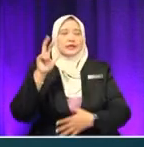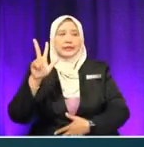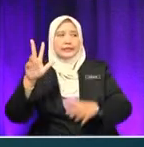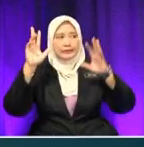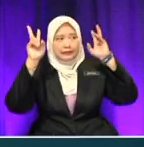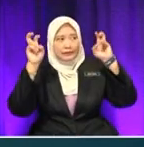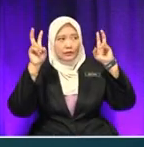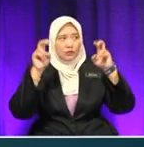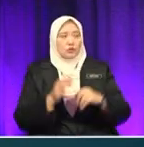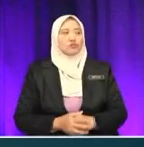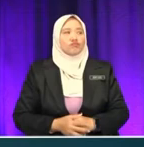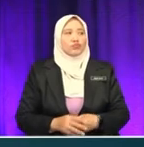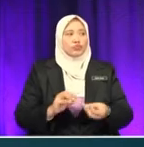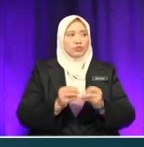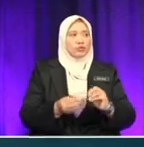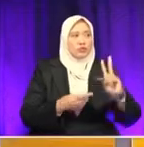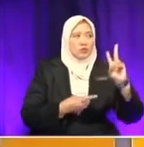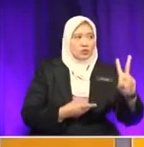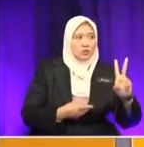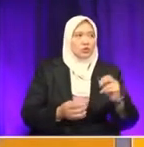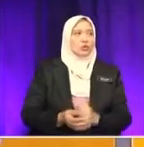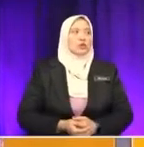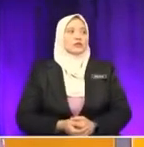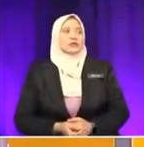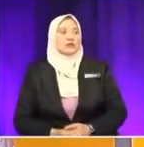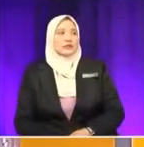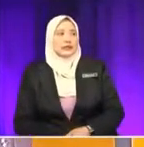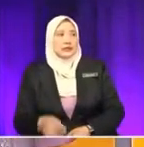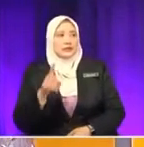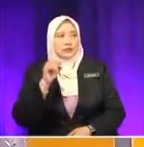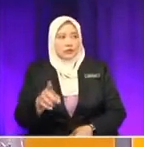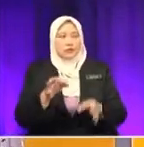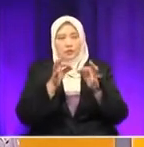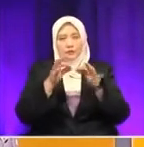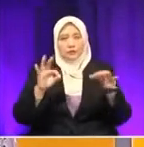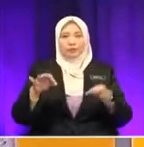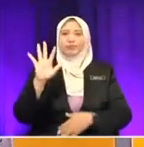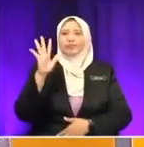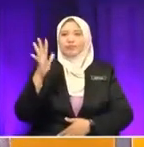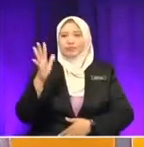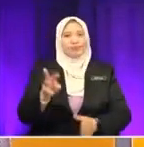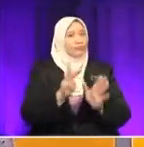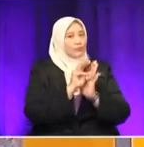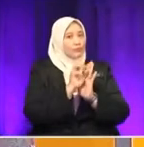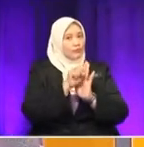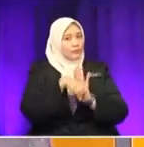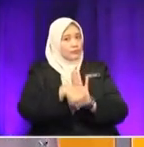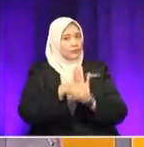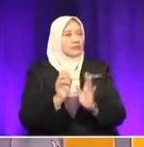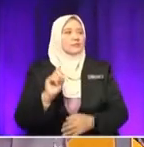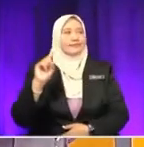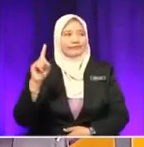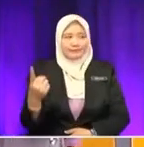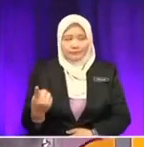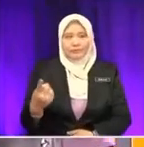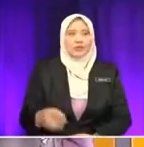seconds. Seriously, madam? 15 seconds? Yep. So one for sentence. Teachers out there, this is a reminder also. I would just like to